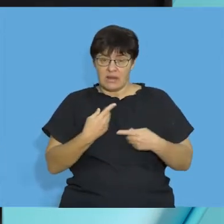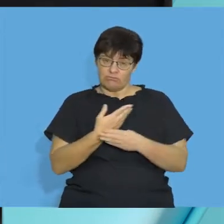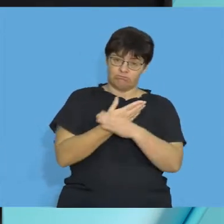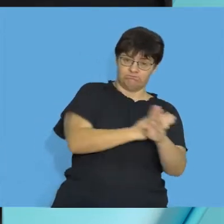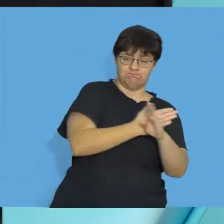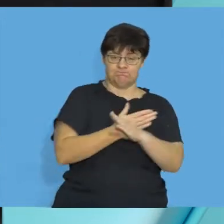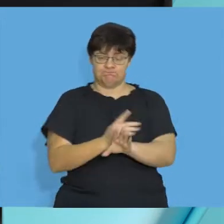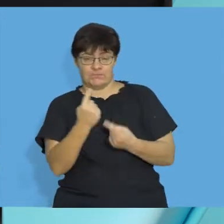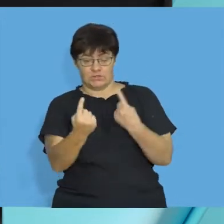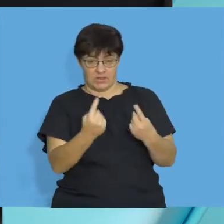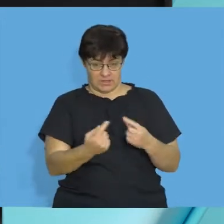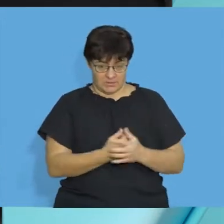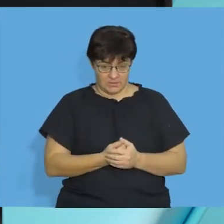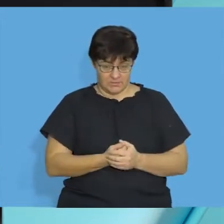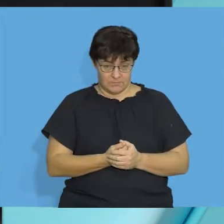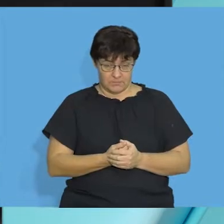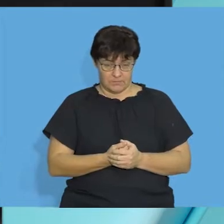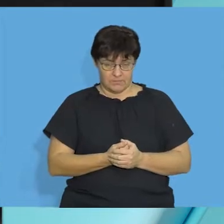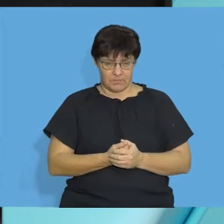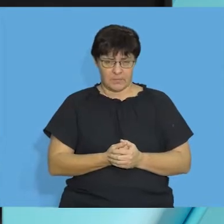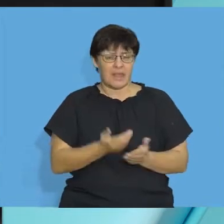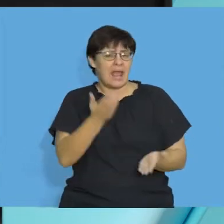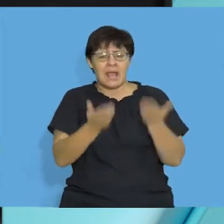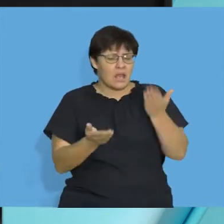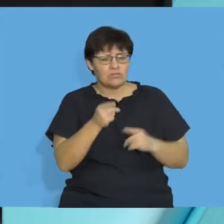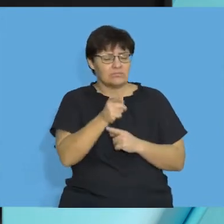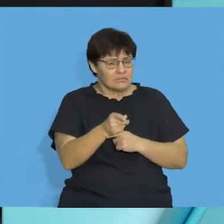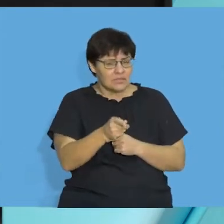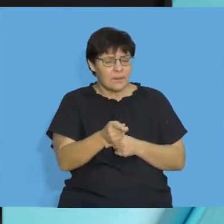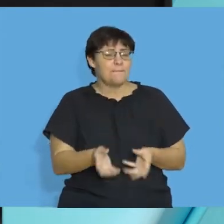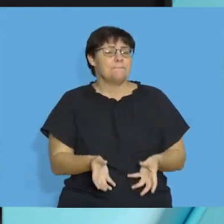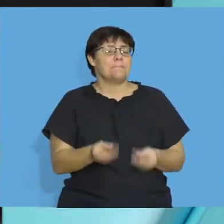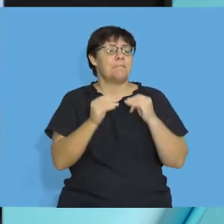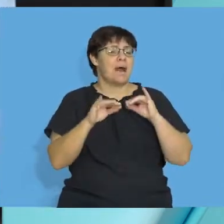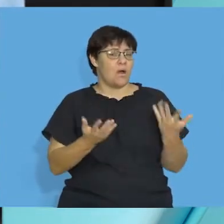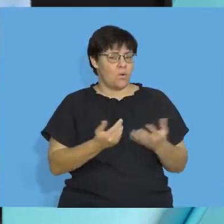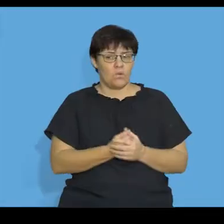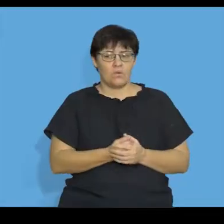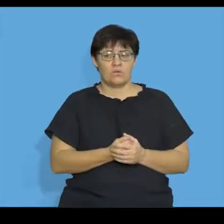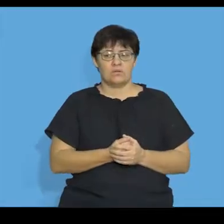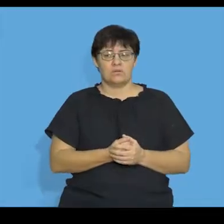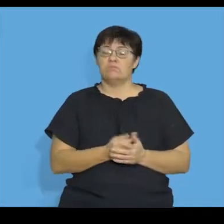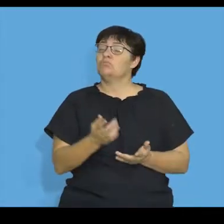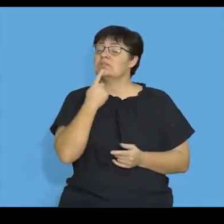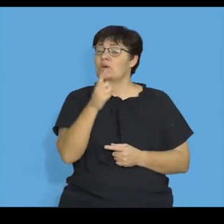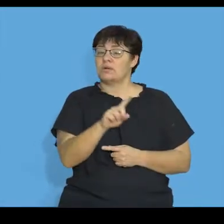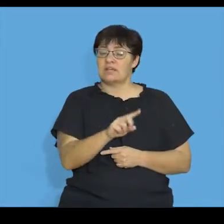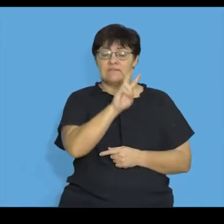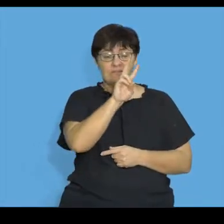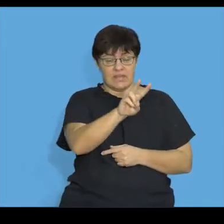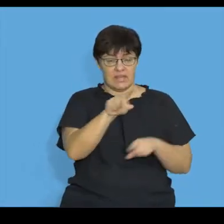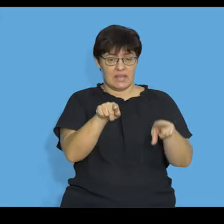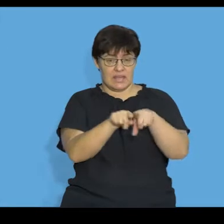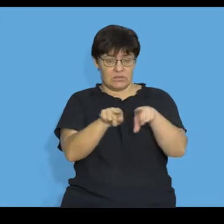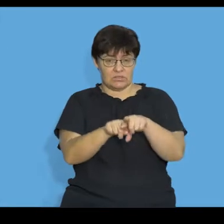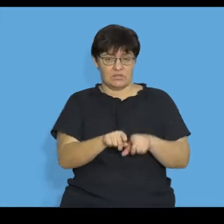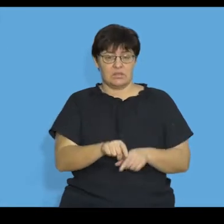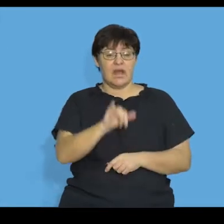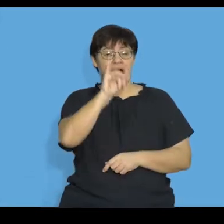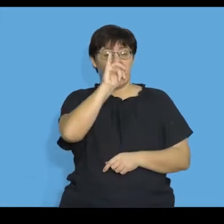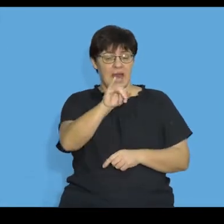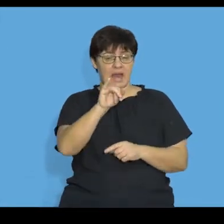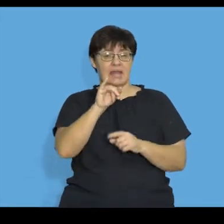the equation that we've got to work out potential difference is simply this one, where we say V is equal to I